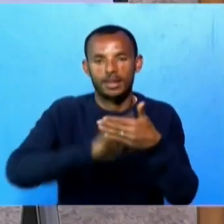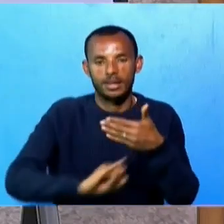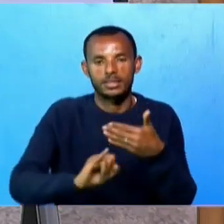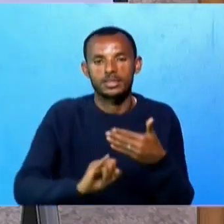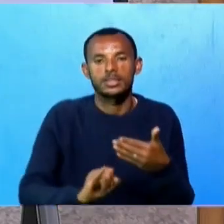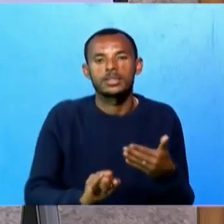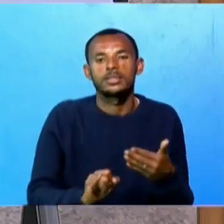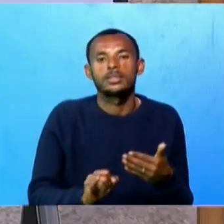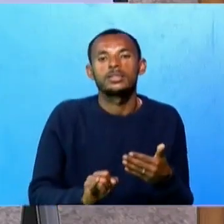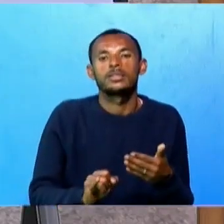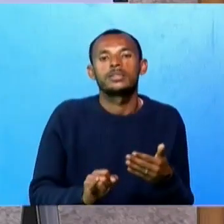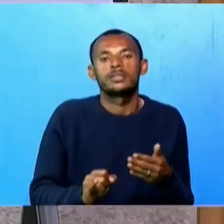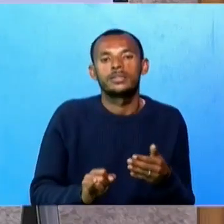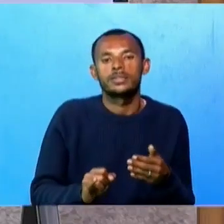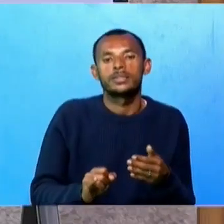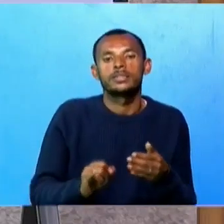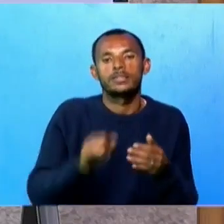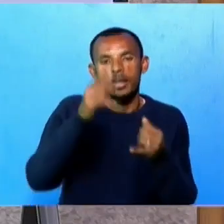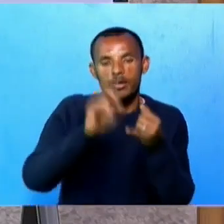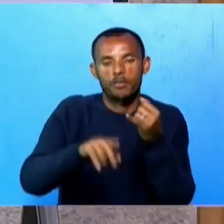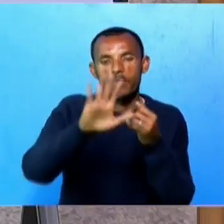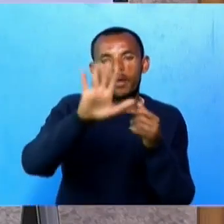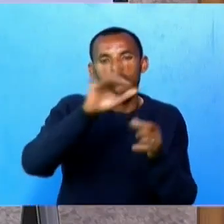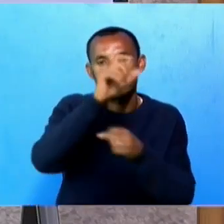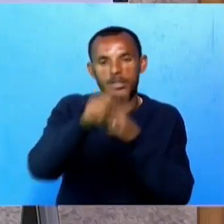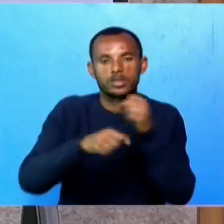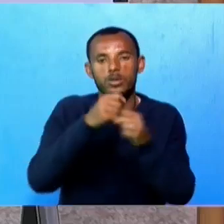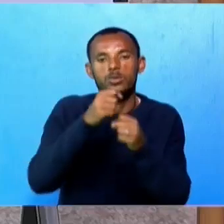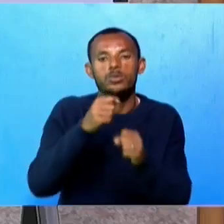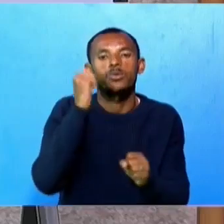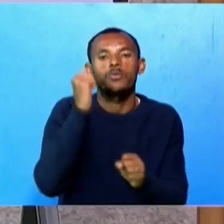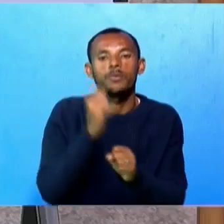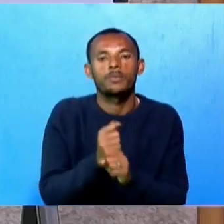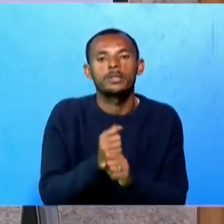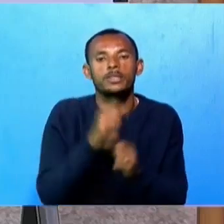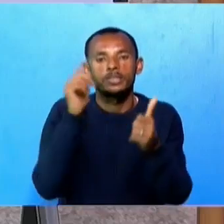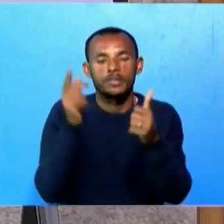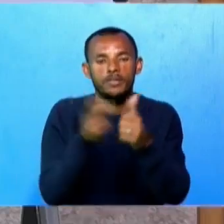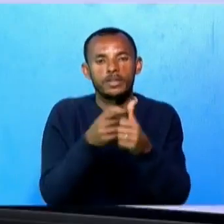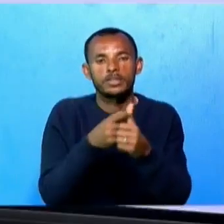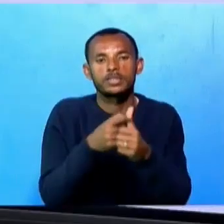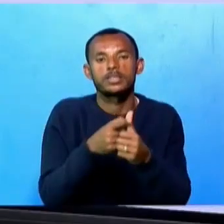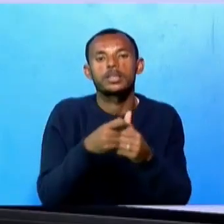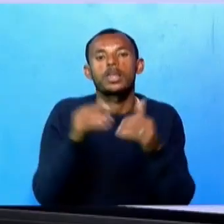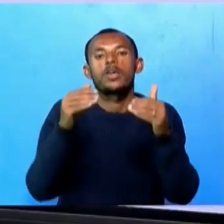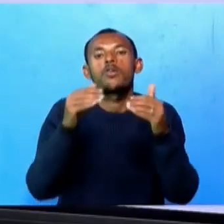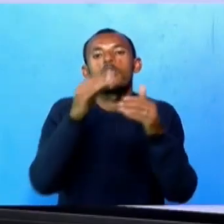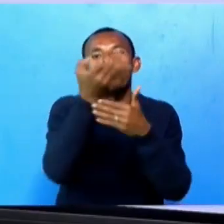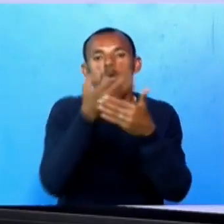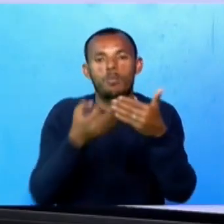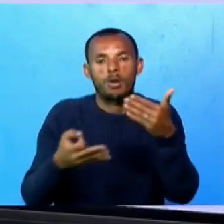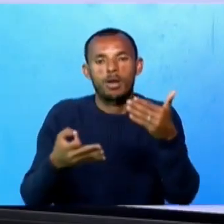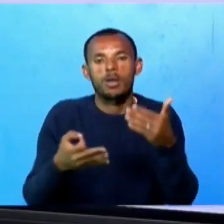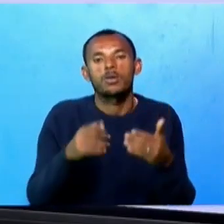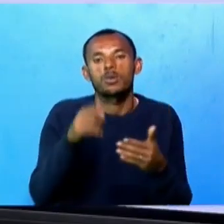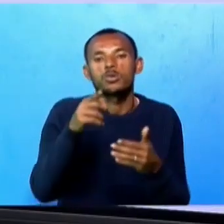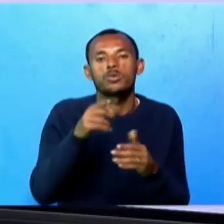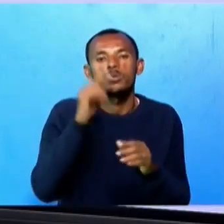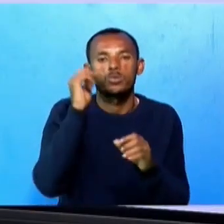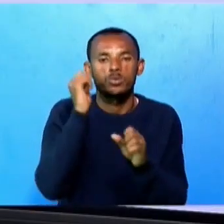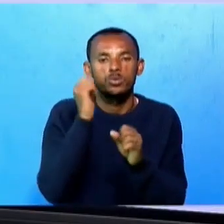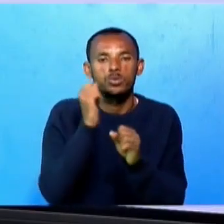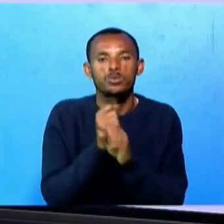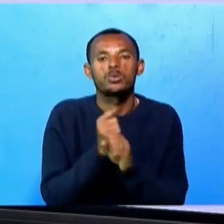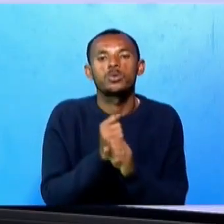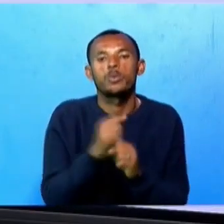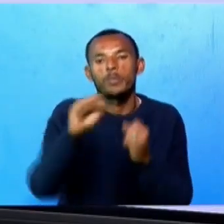by the end of 5 years, you need to apply the first equation, right? It's a must